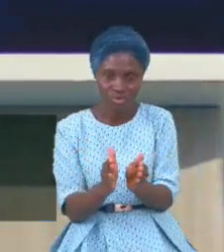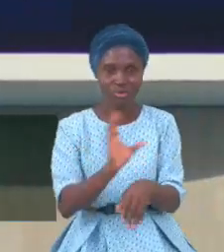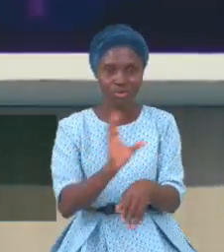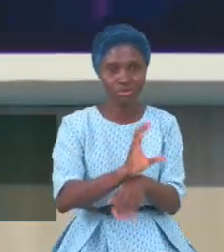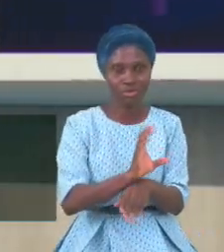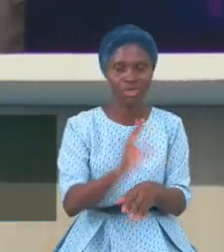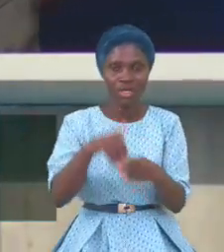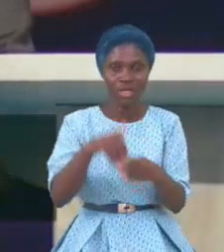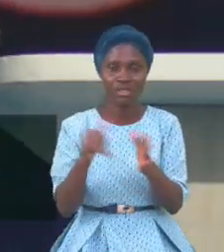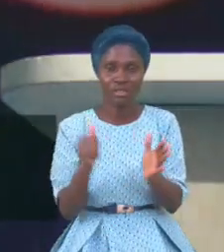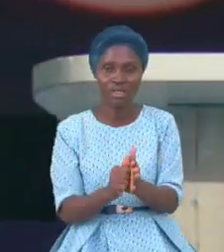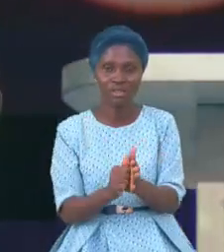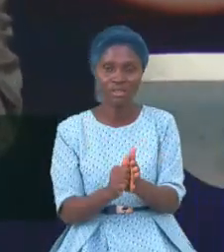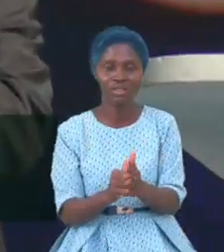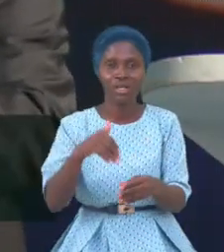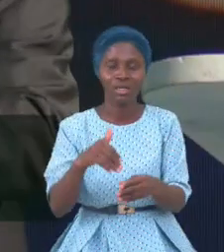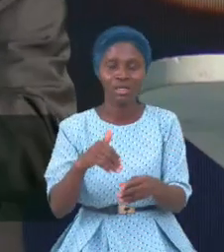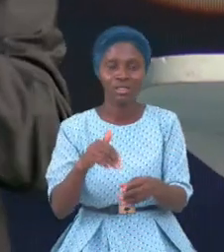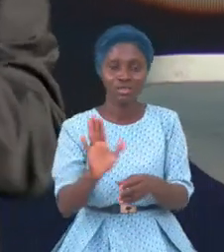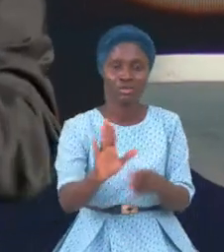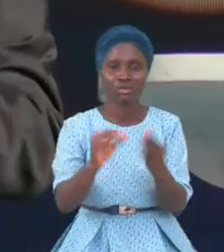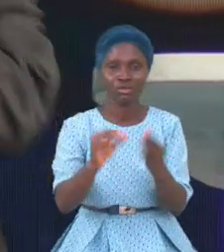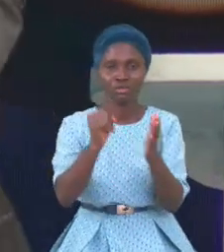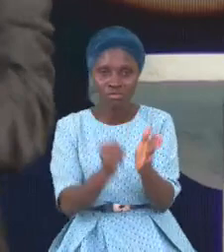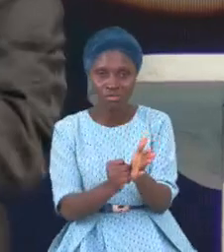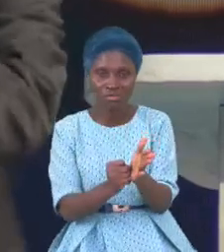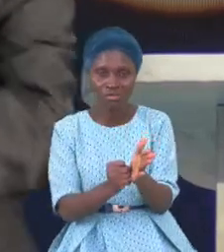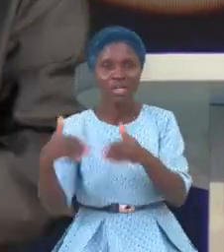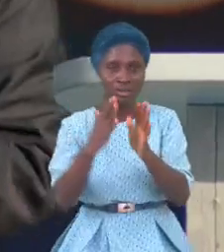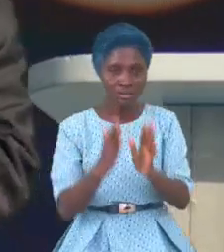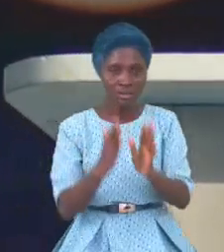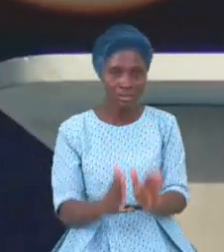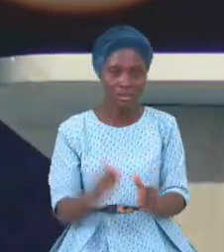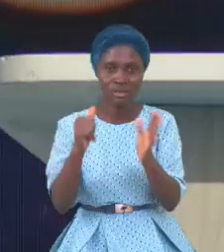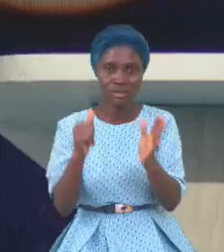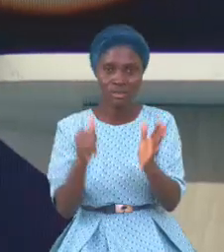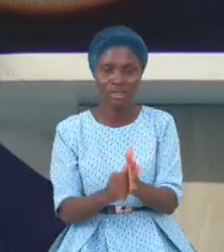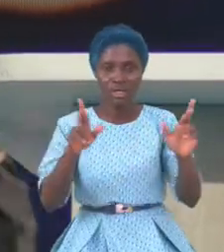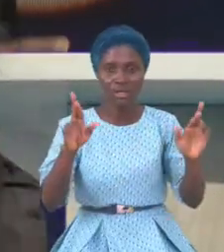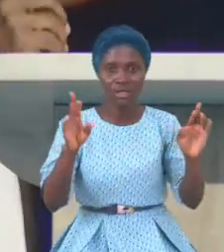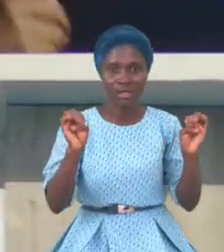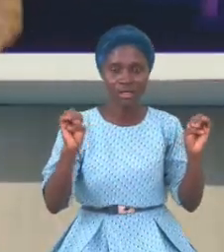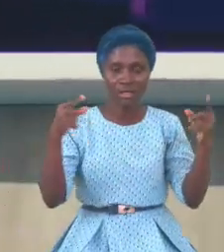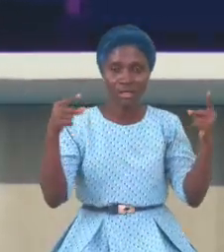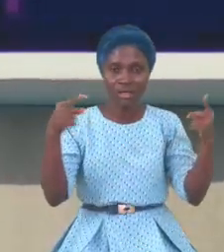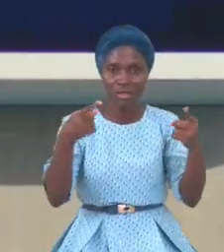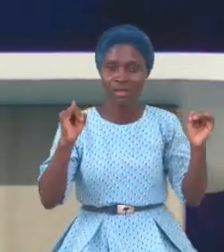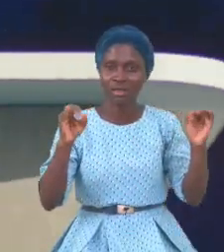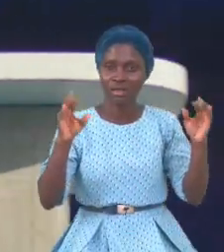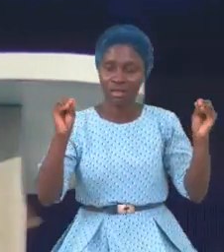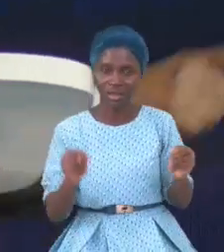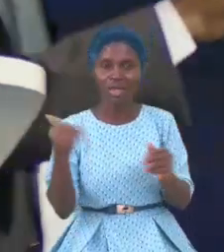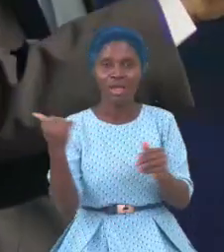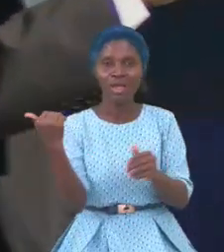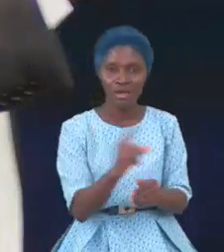state, leadership in that region, leadership anywhere, everywhere the Lord has called